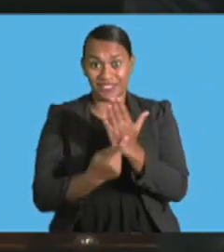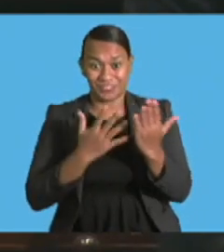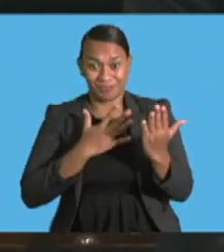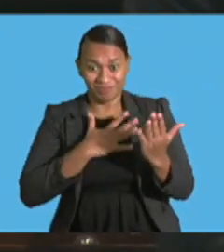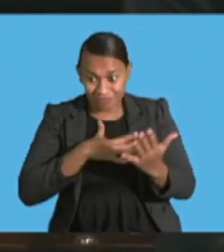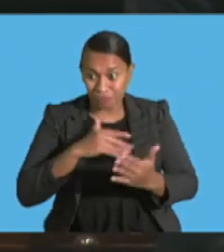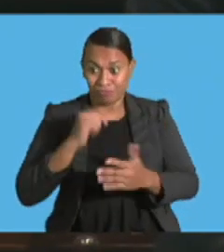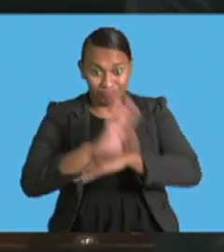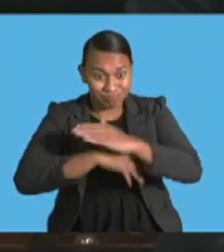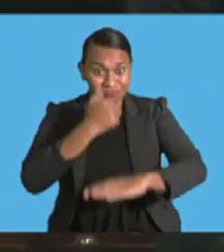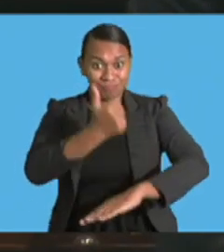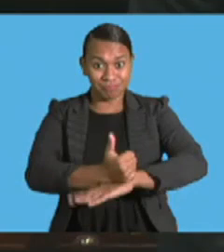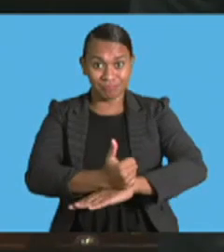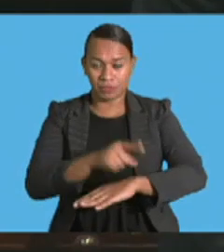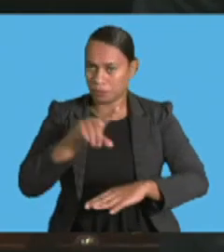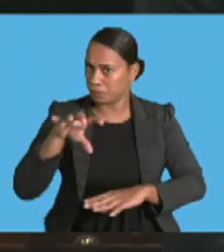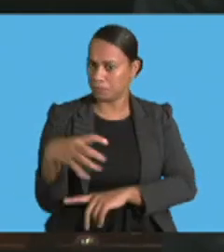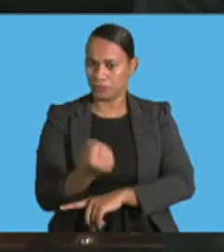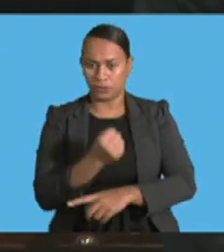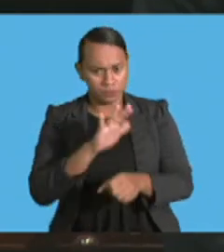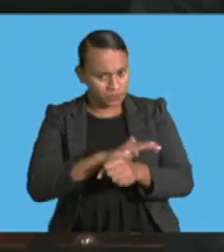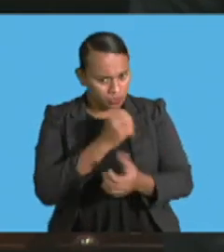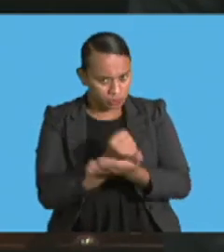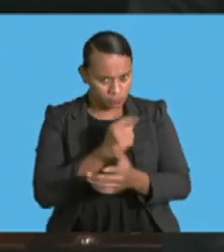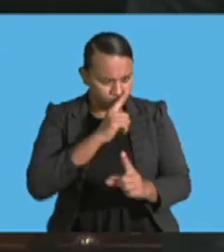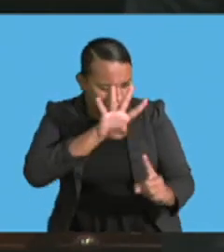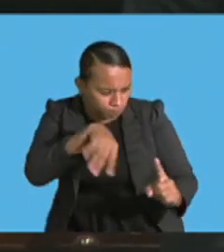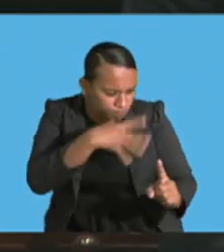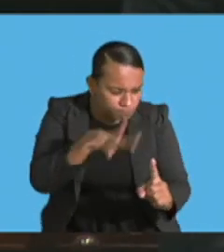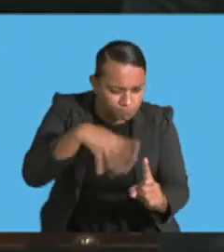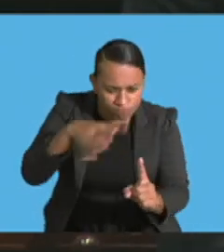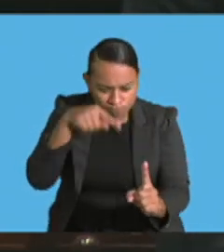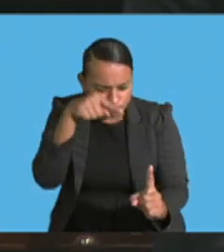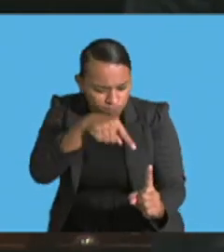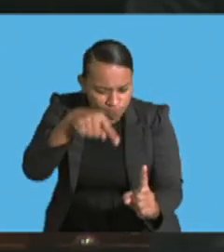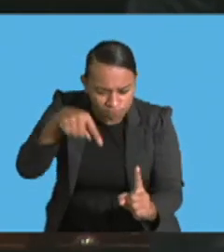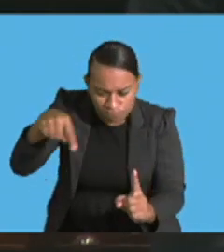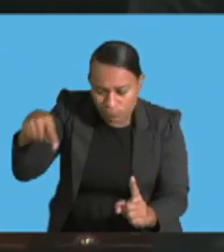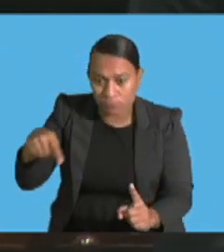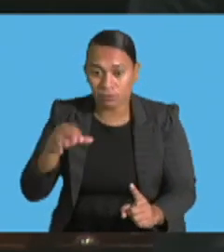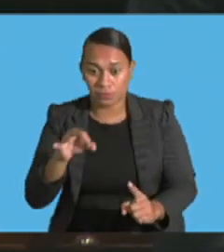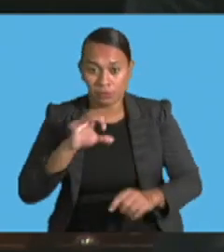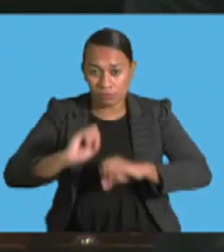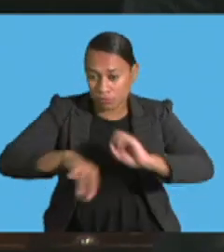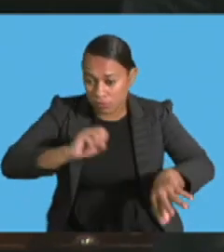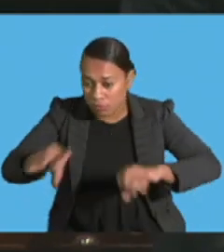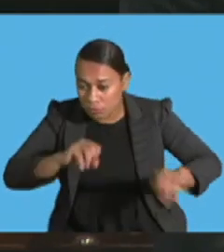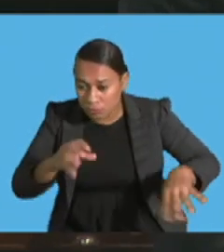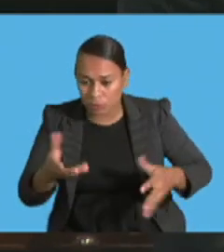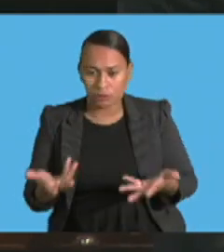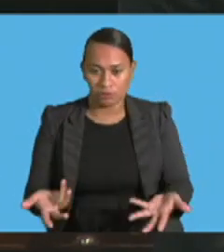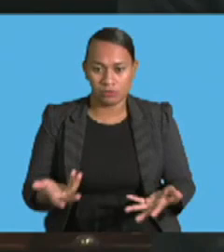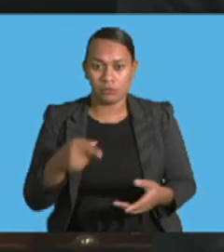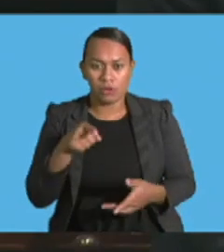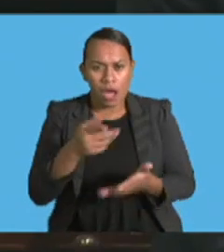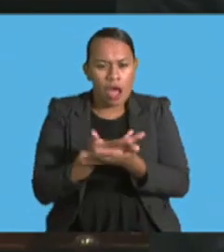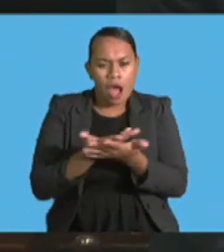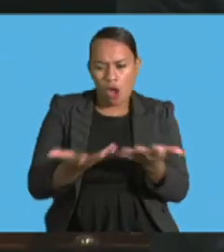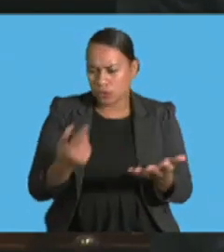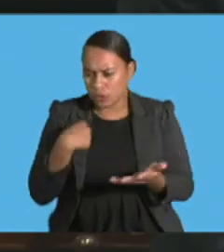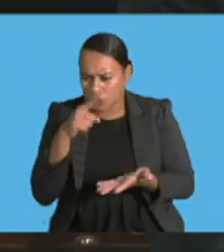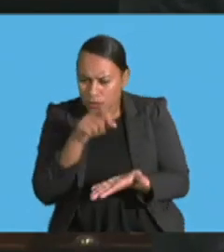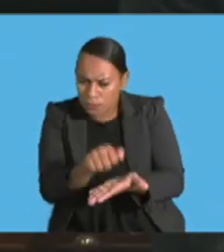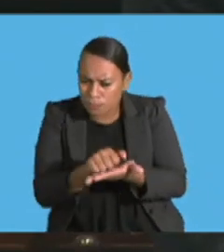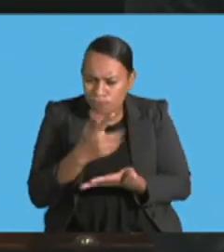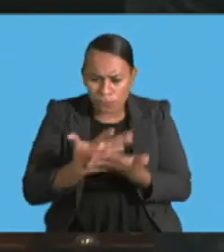environmental impacts, potential degradation at an early stage of a project, find ways to reduce adverse impacts,